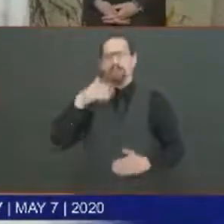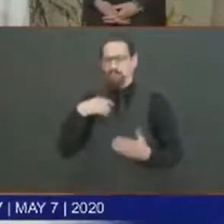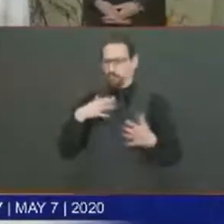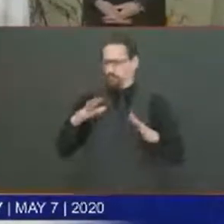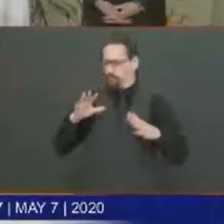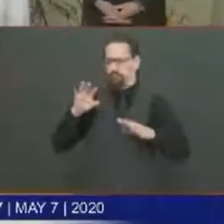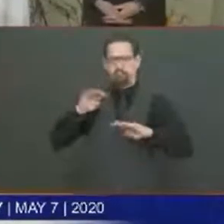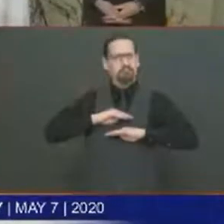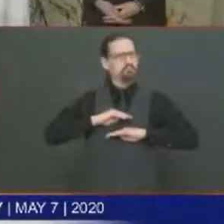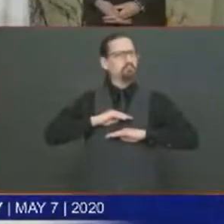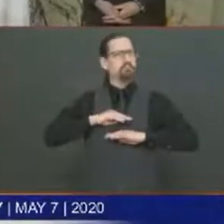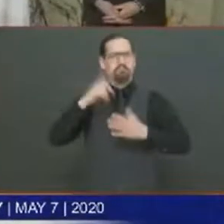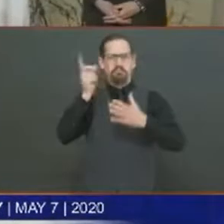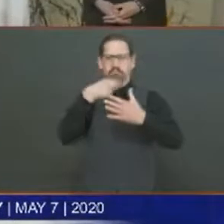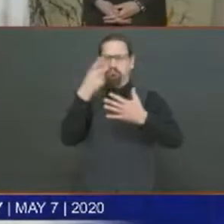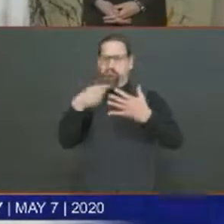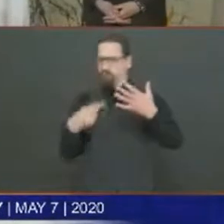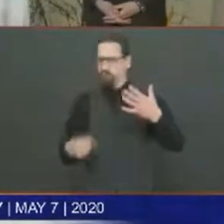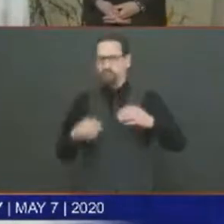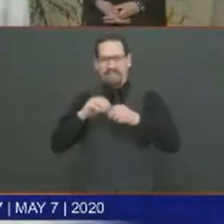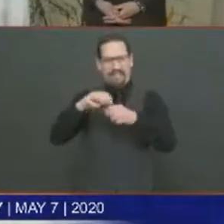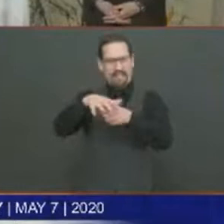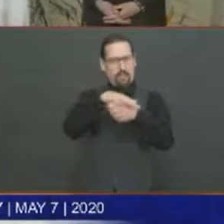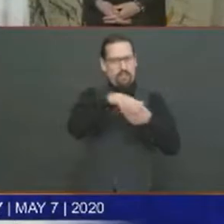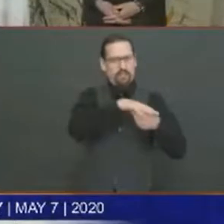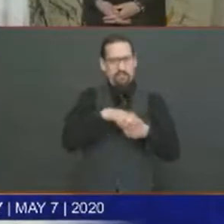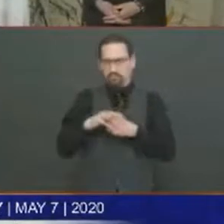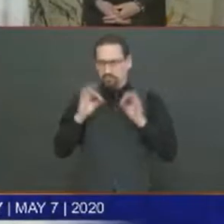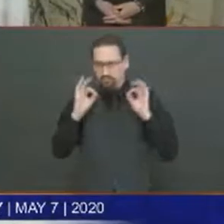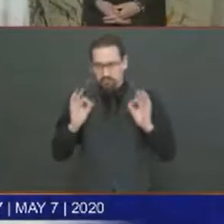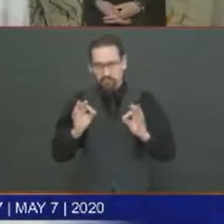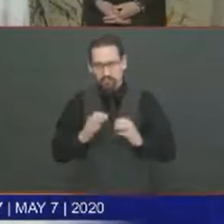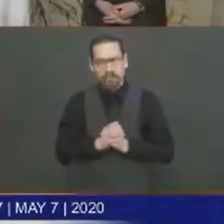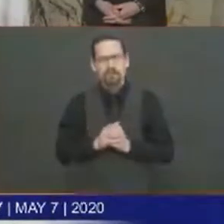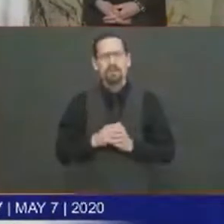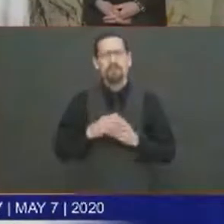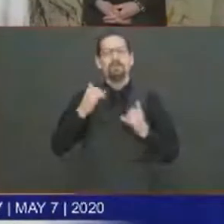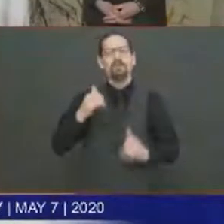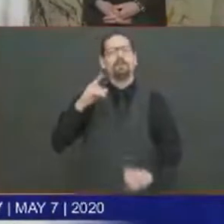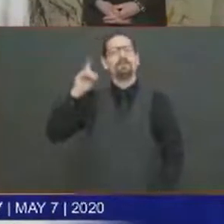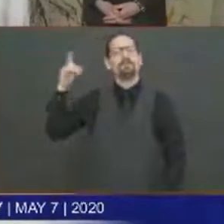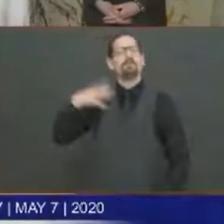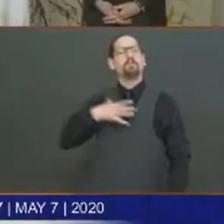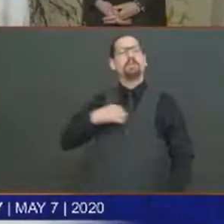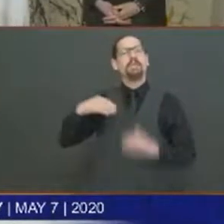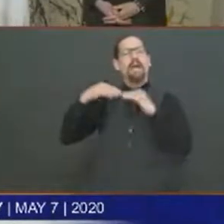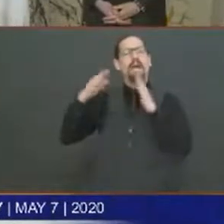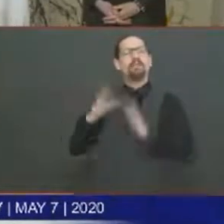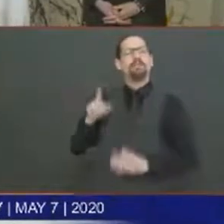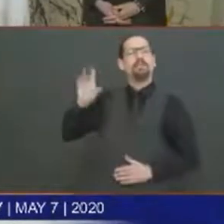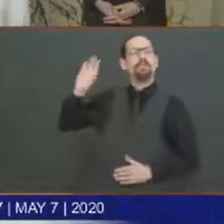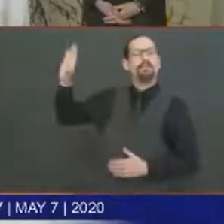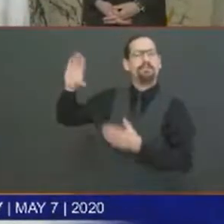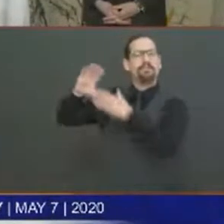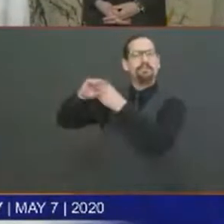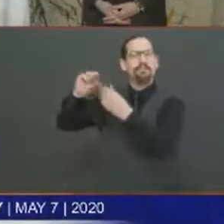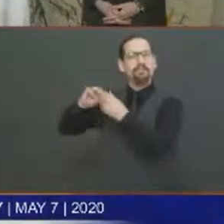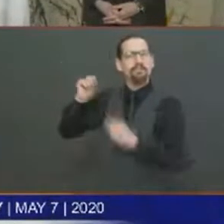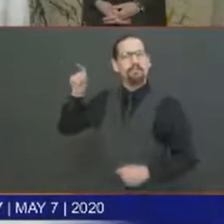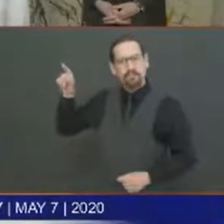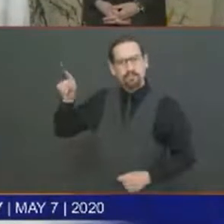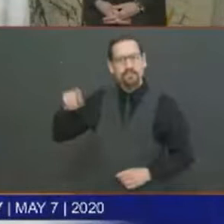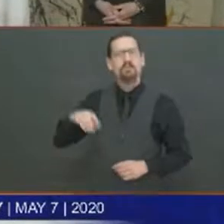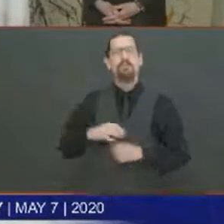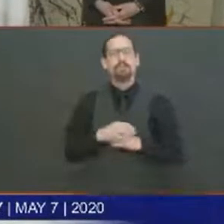Also, was asked yesterday about the White House and such. I should reassure you that this morning, Dr. Alexander Scott and I had a call with